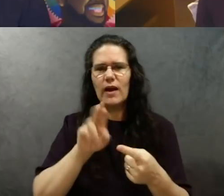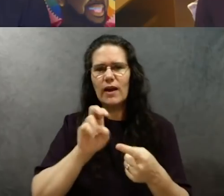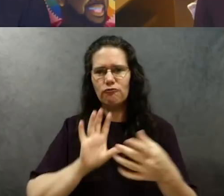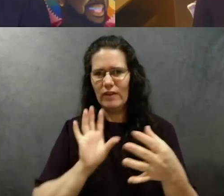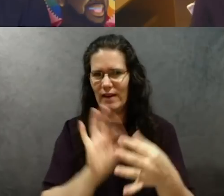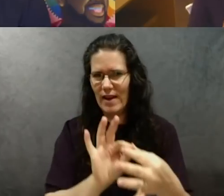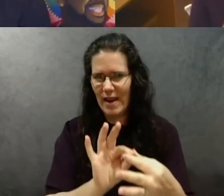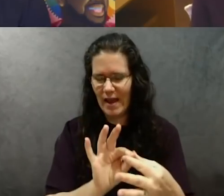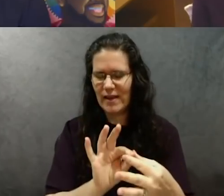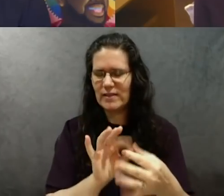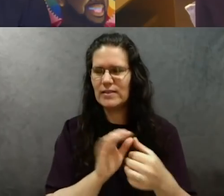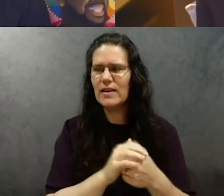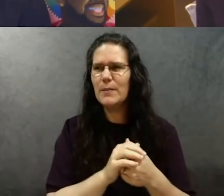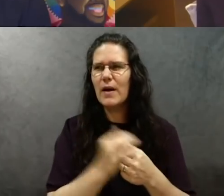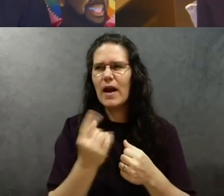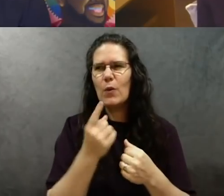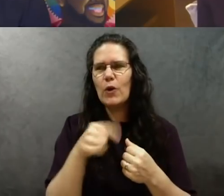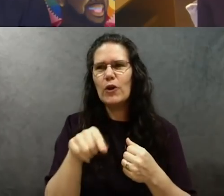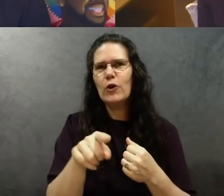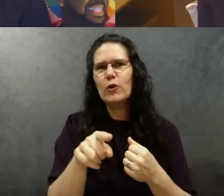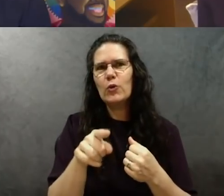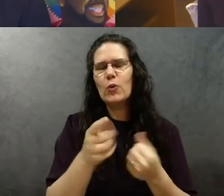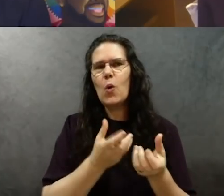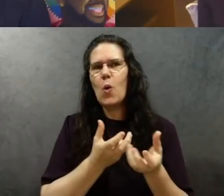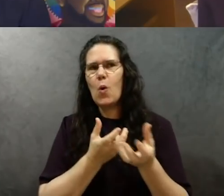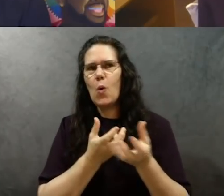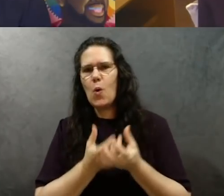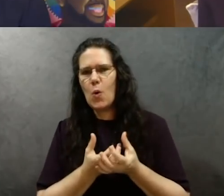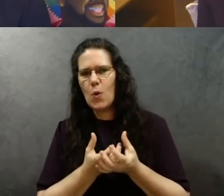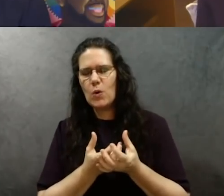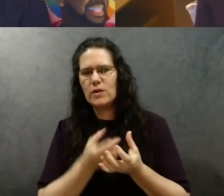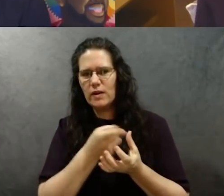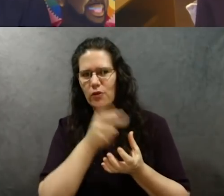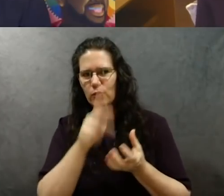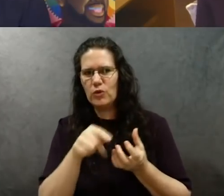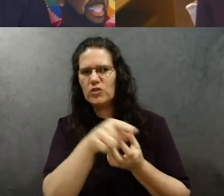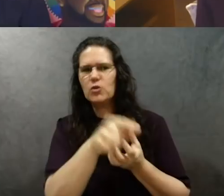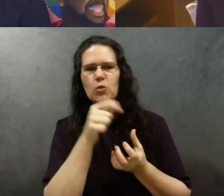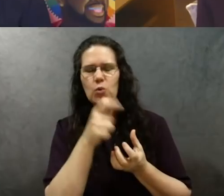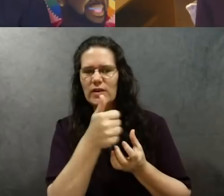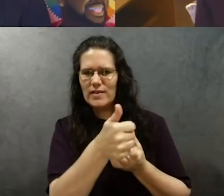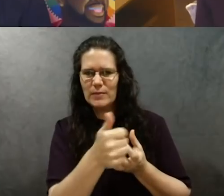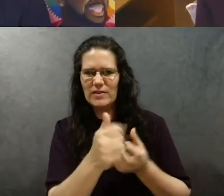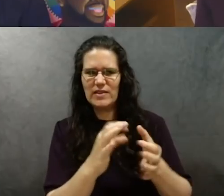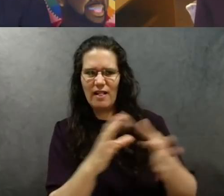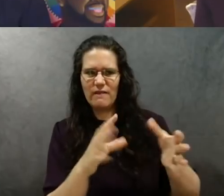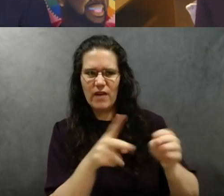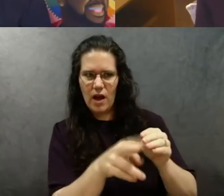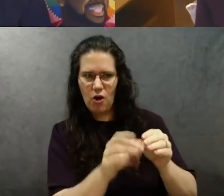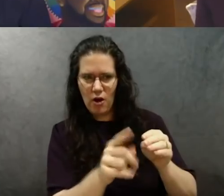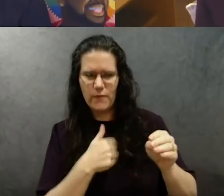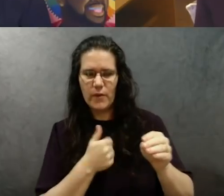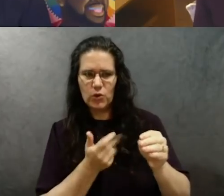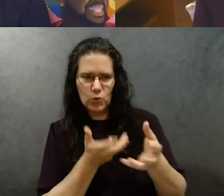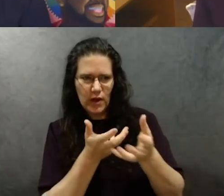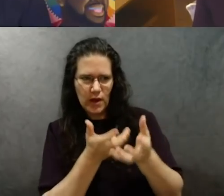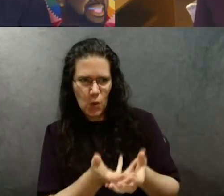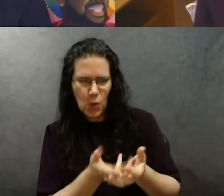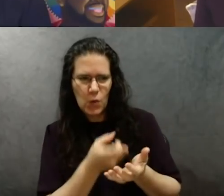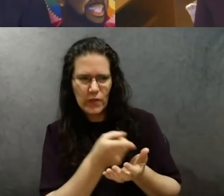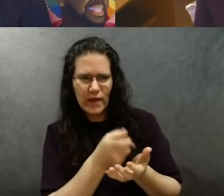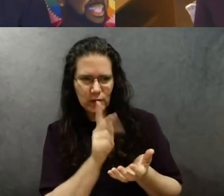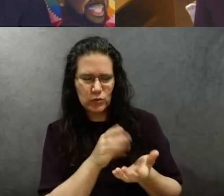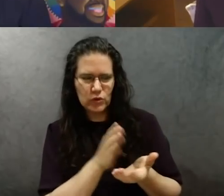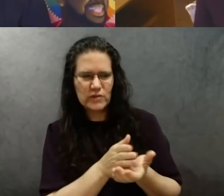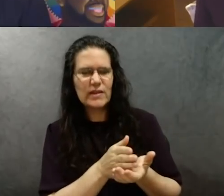I can understand you holding another with compassion when they're cut off, but how do you help people find their